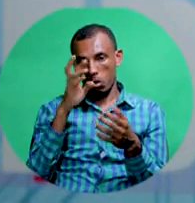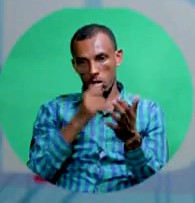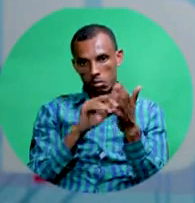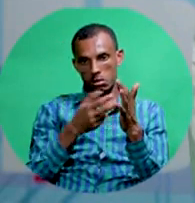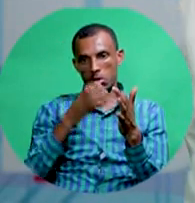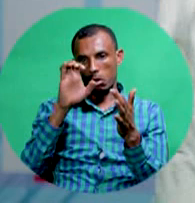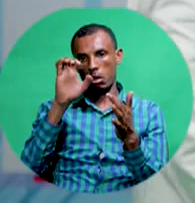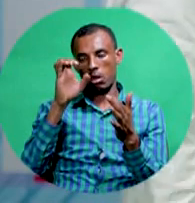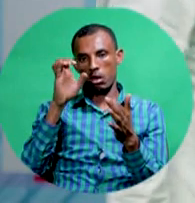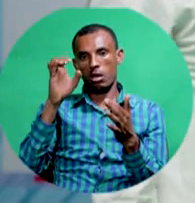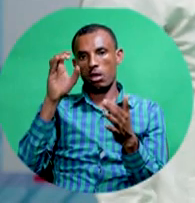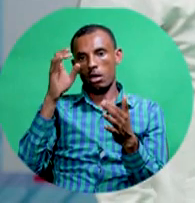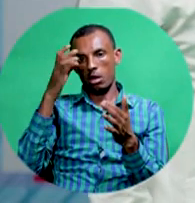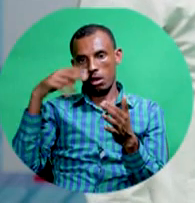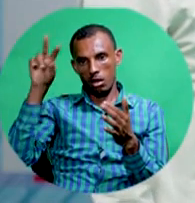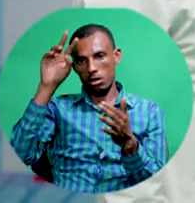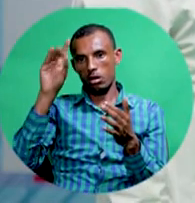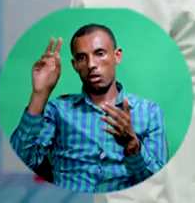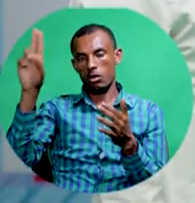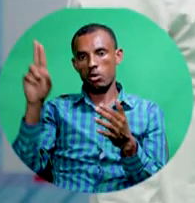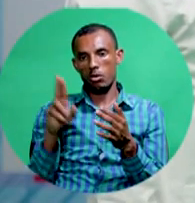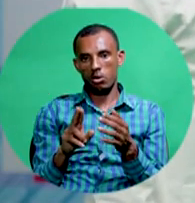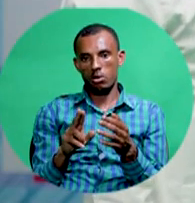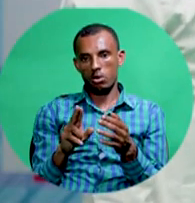don't forget the integration constant c.